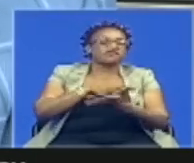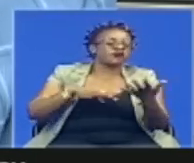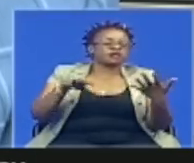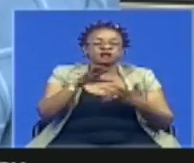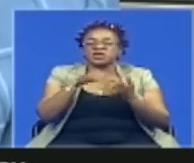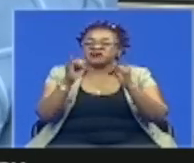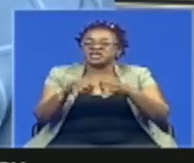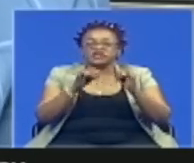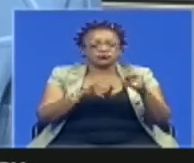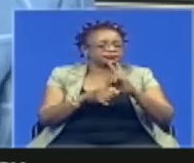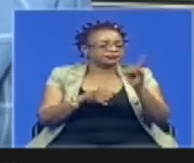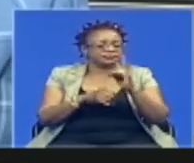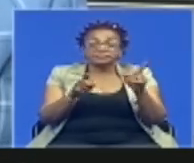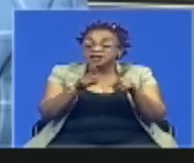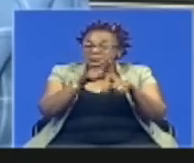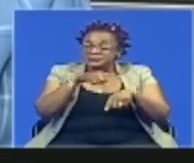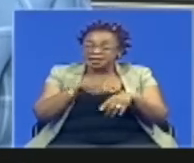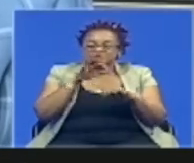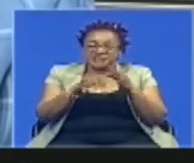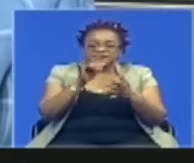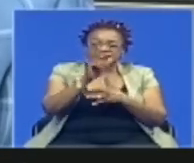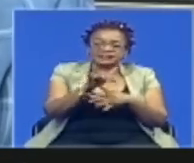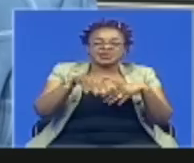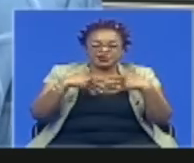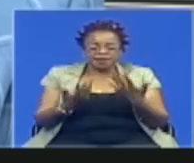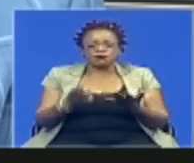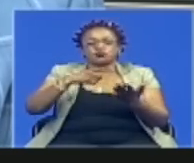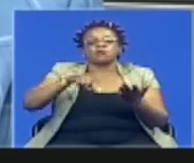individuals, but at the same time, if that is how